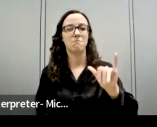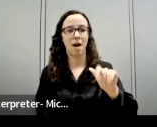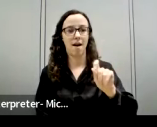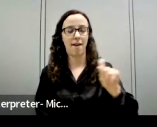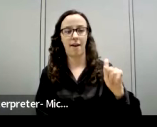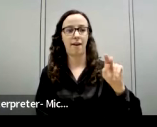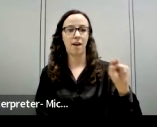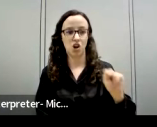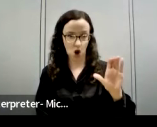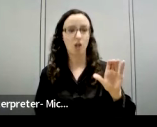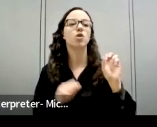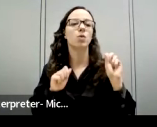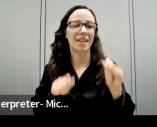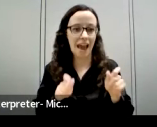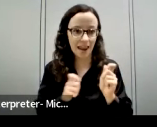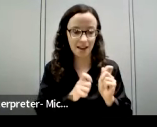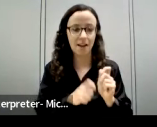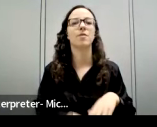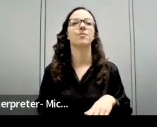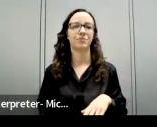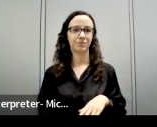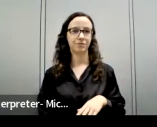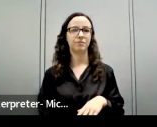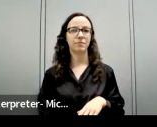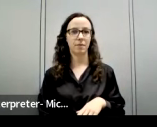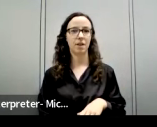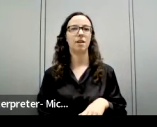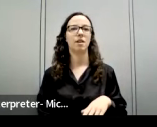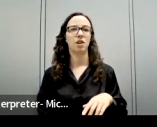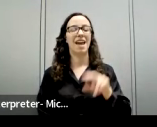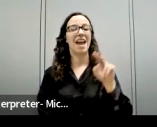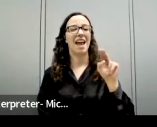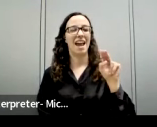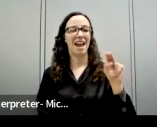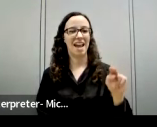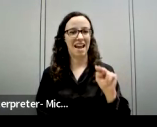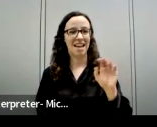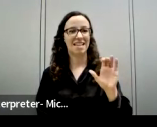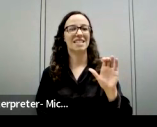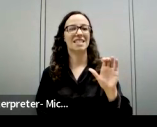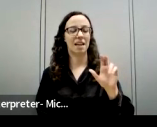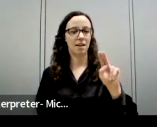of adaptation. The NC is more about what the use might be.